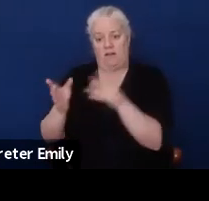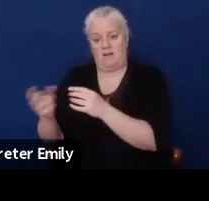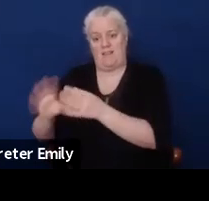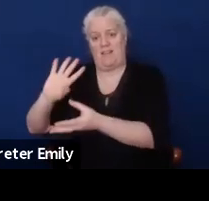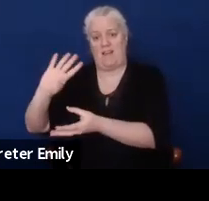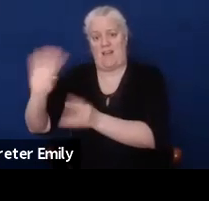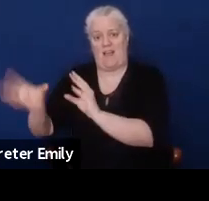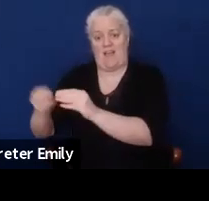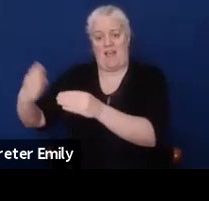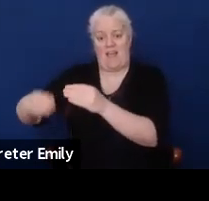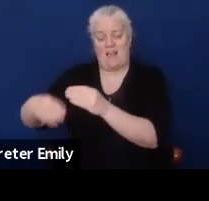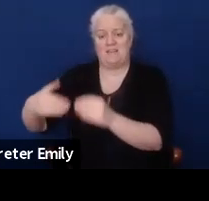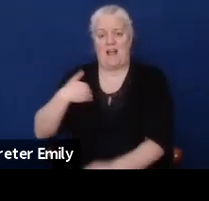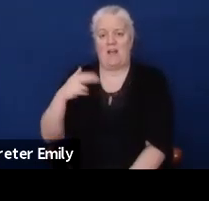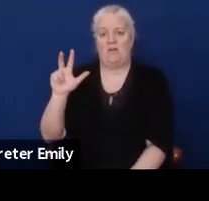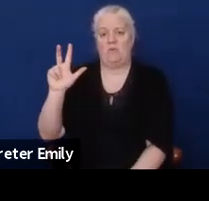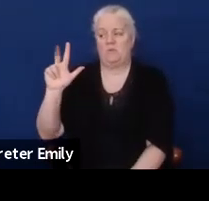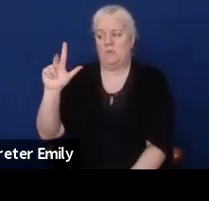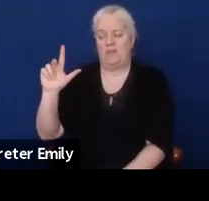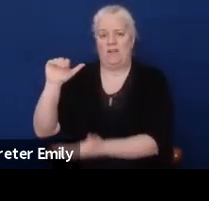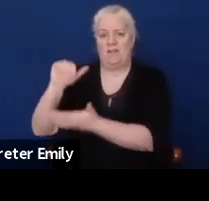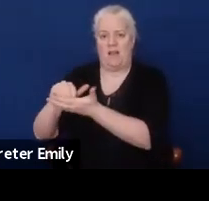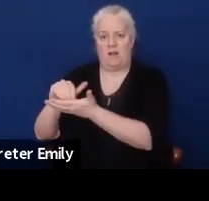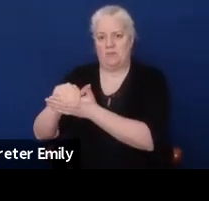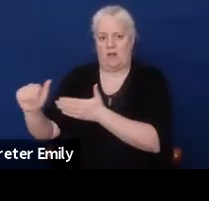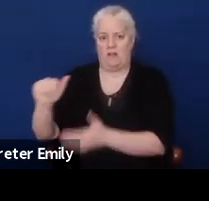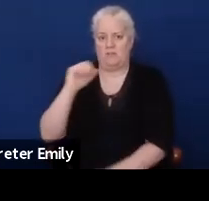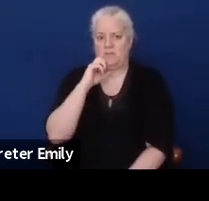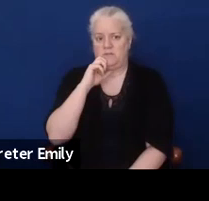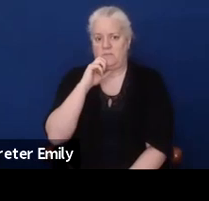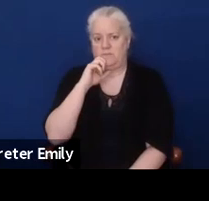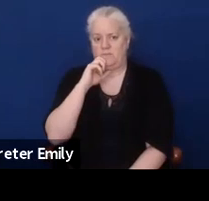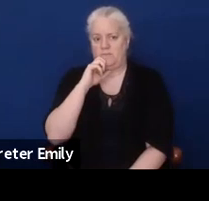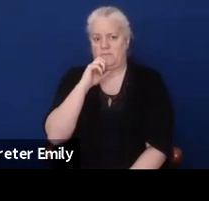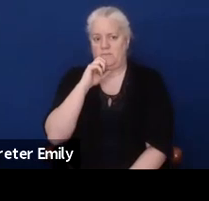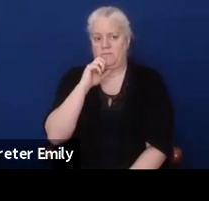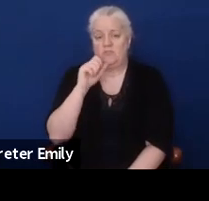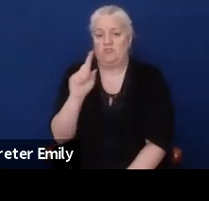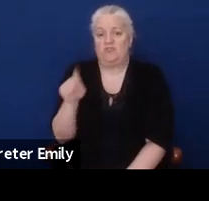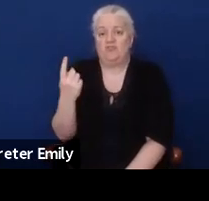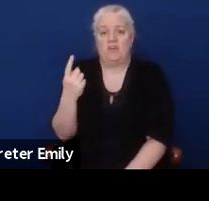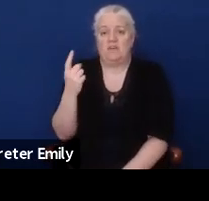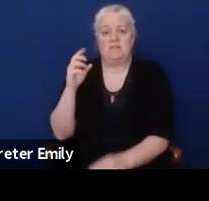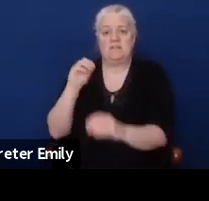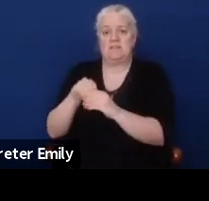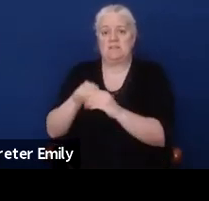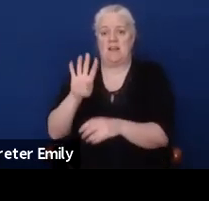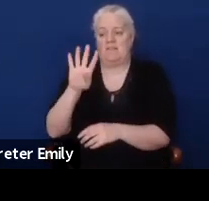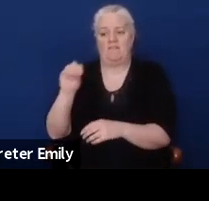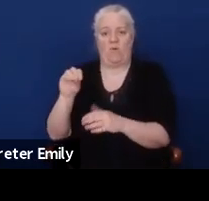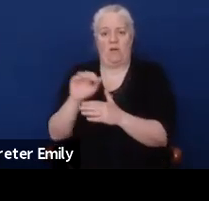$23,561 just by putting a $40 a month aside and saving $480 each